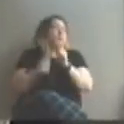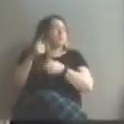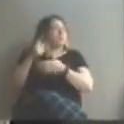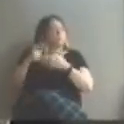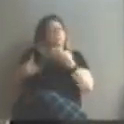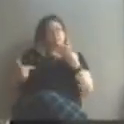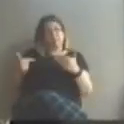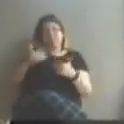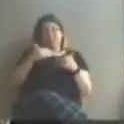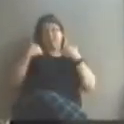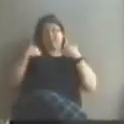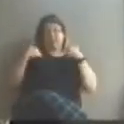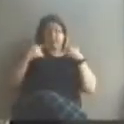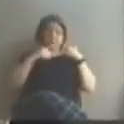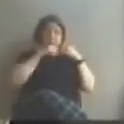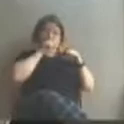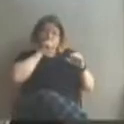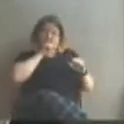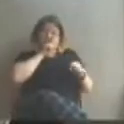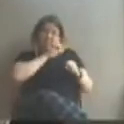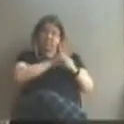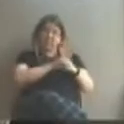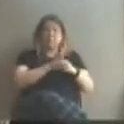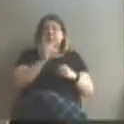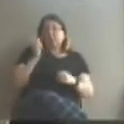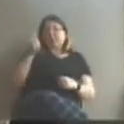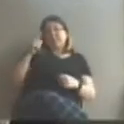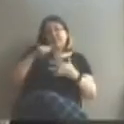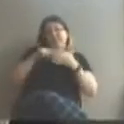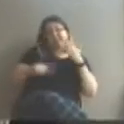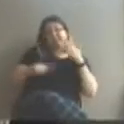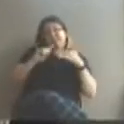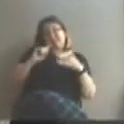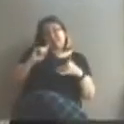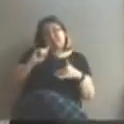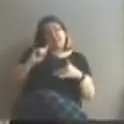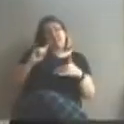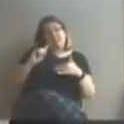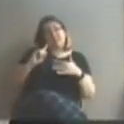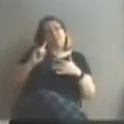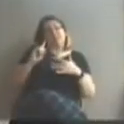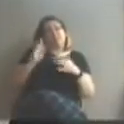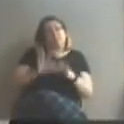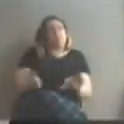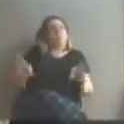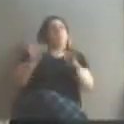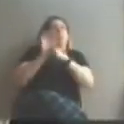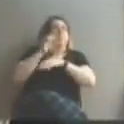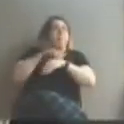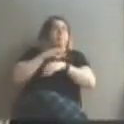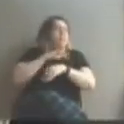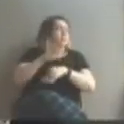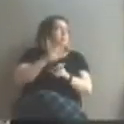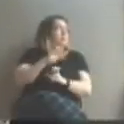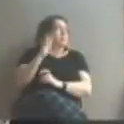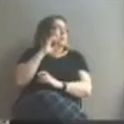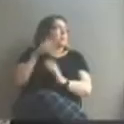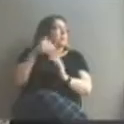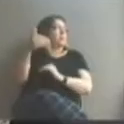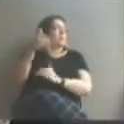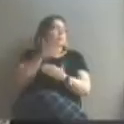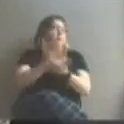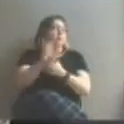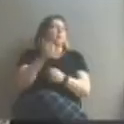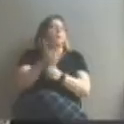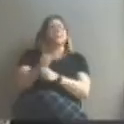before us, and you can confirm this, my understanding is that these really are the critical time sensitive ones to be ready for the next school year.